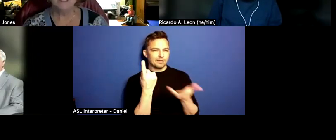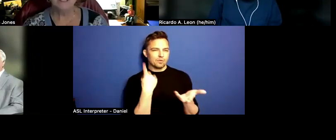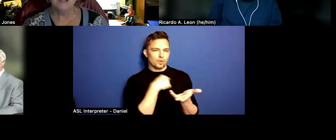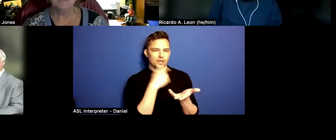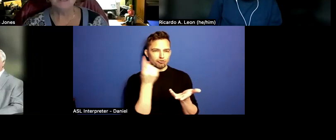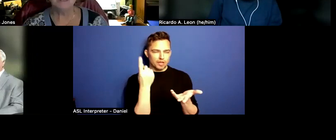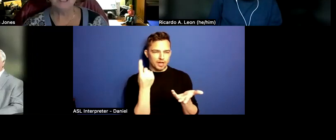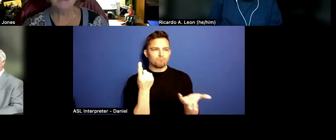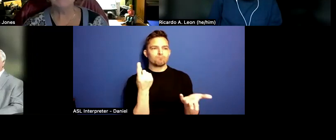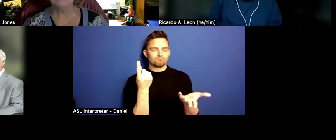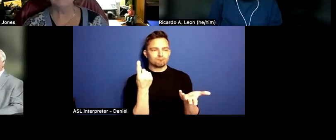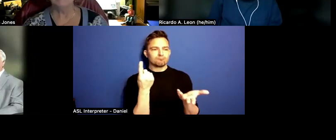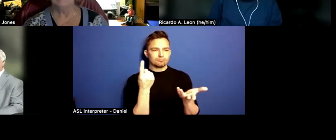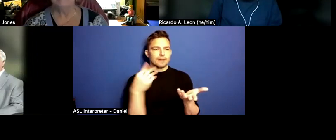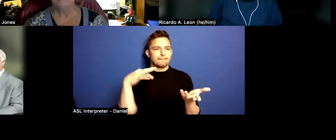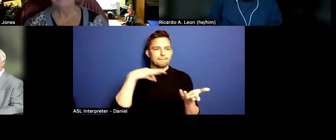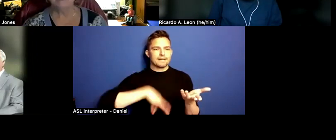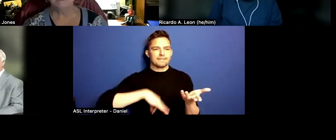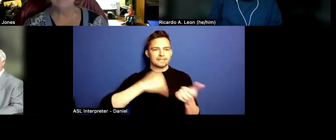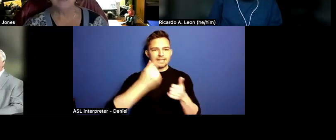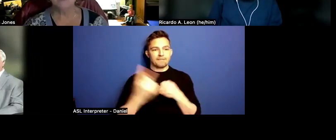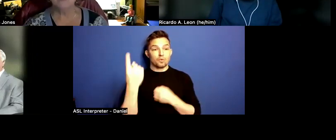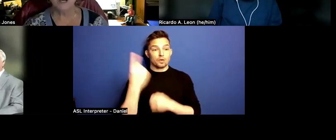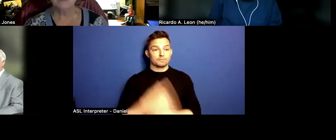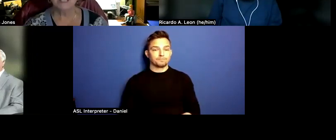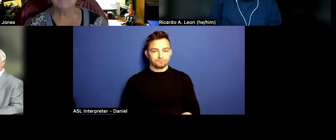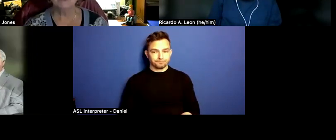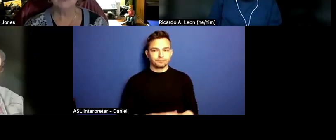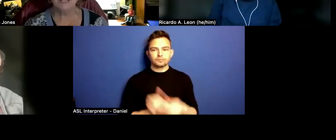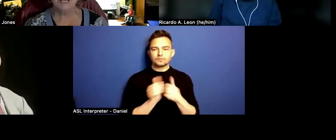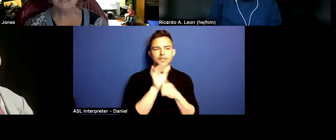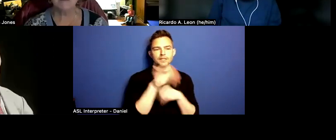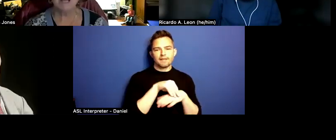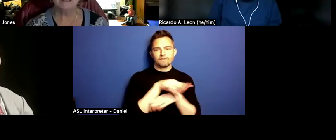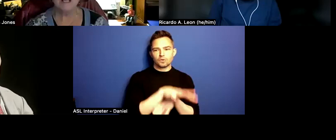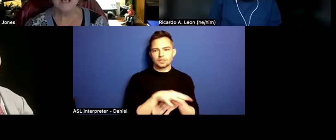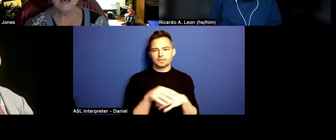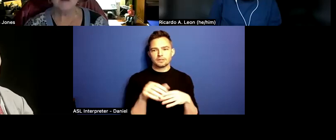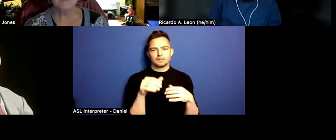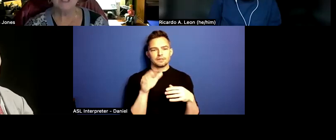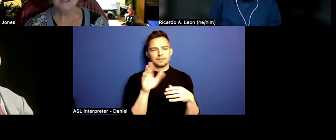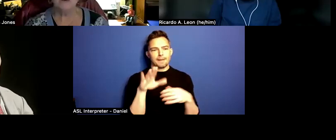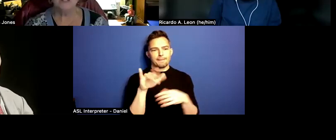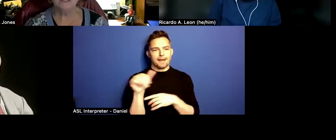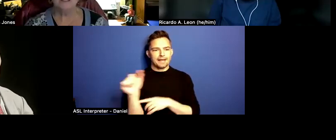understand it benefits everybody? And so how does that influence, and how does that bias